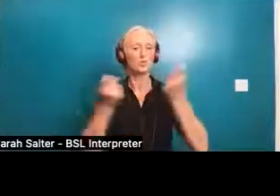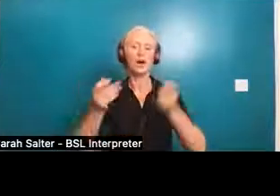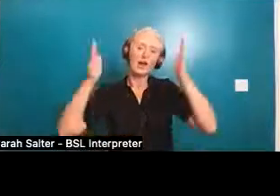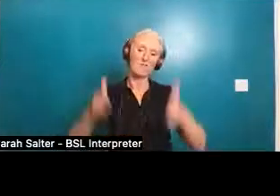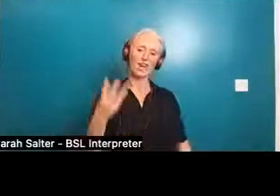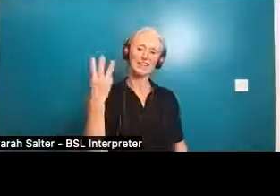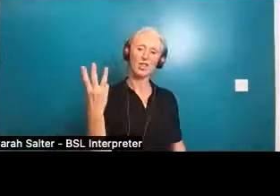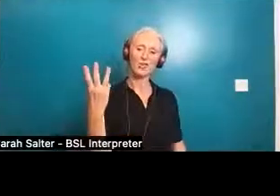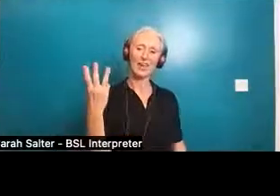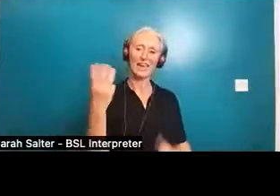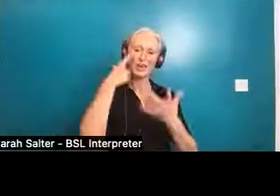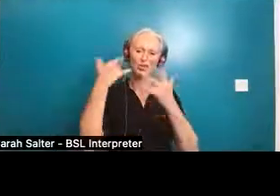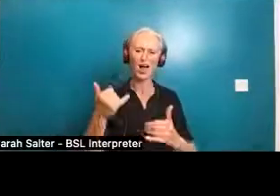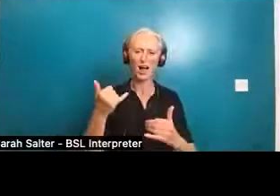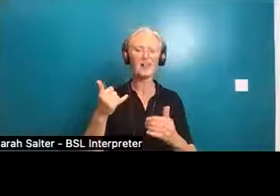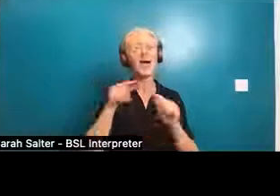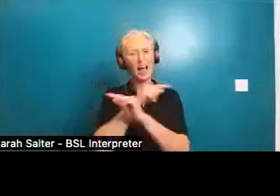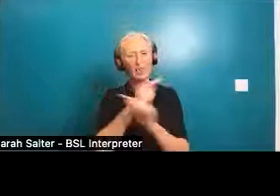of other inherited retinal diseases.